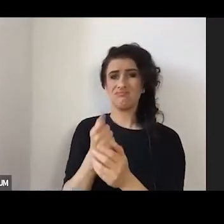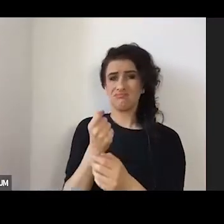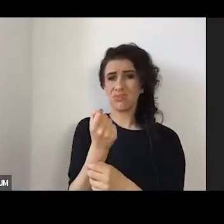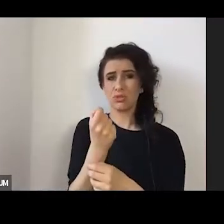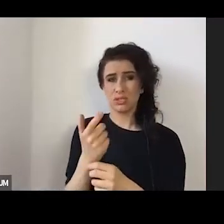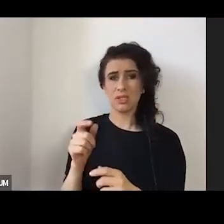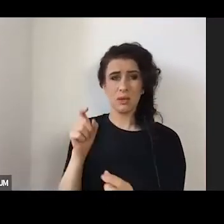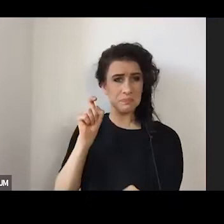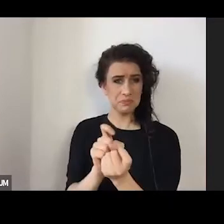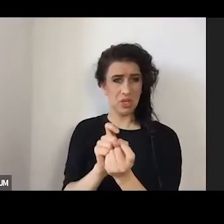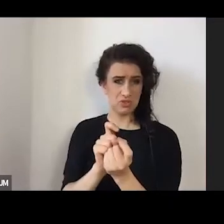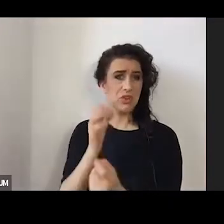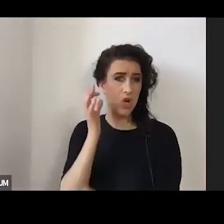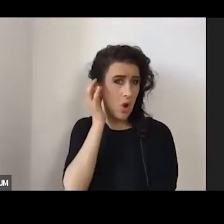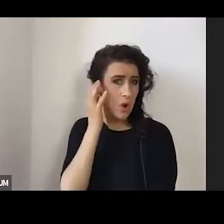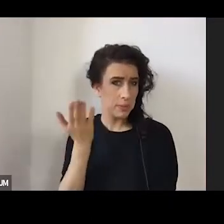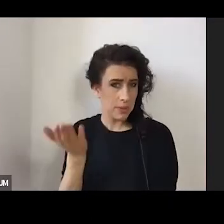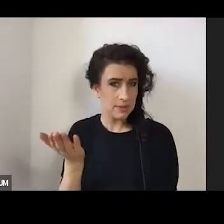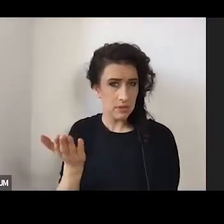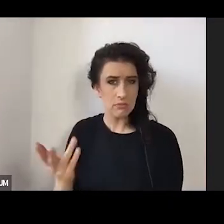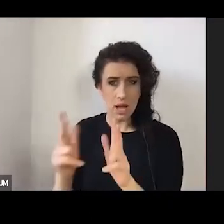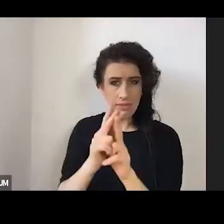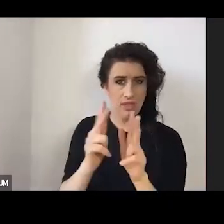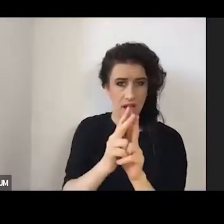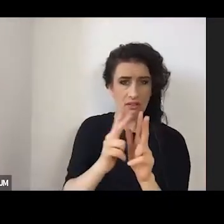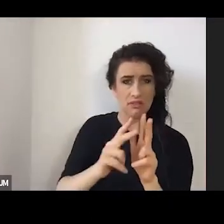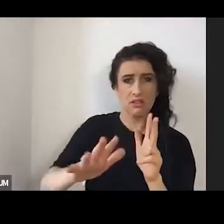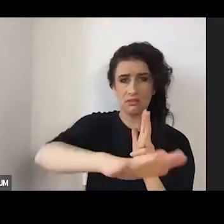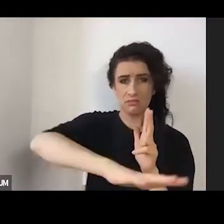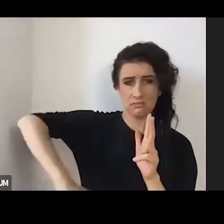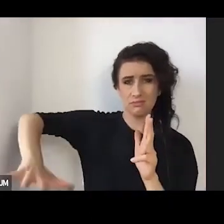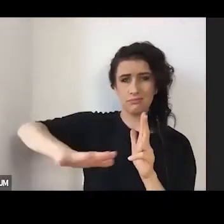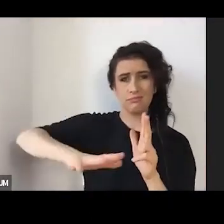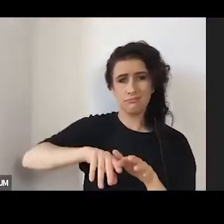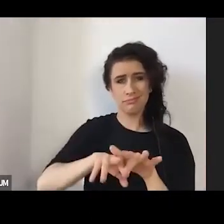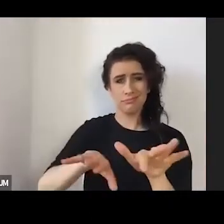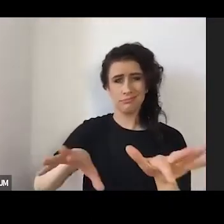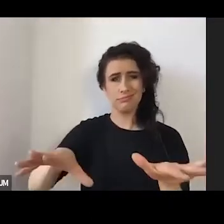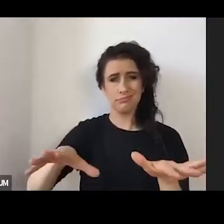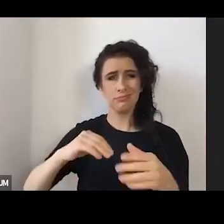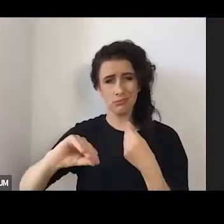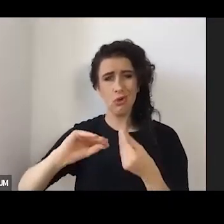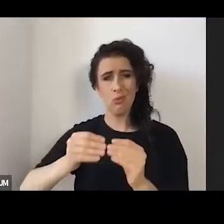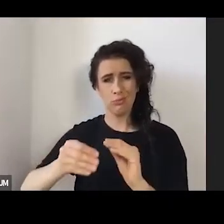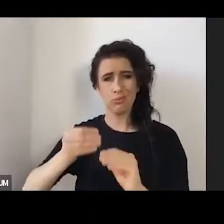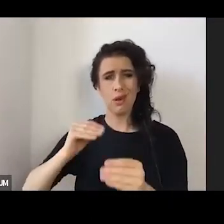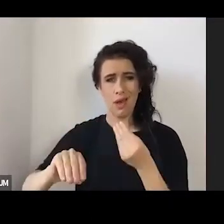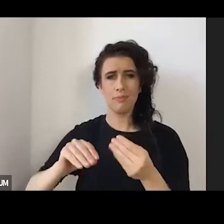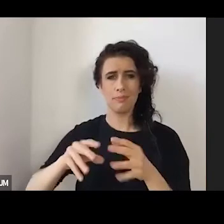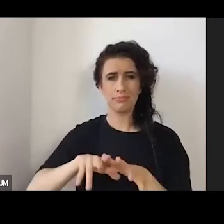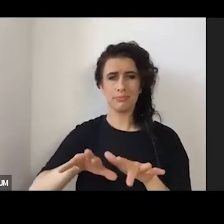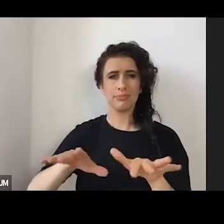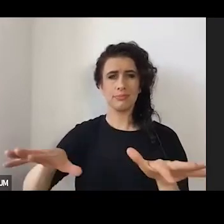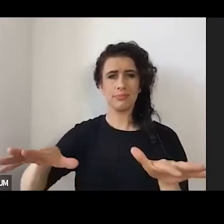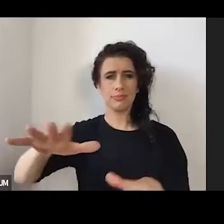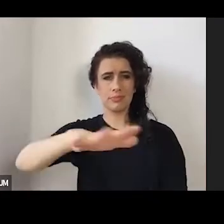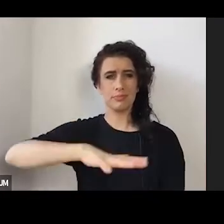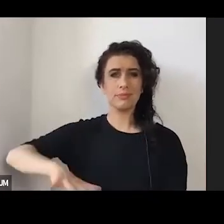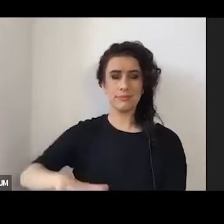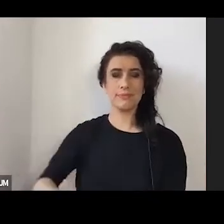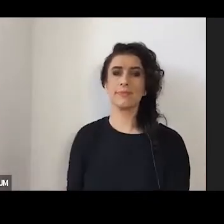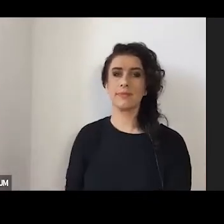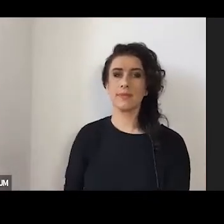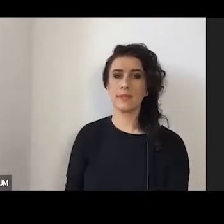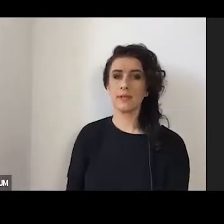is within the SDGs in the global agenda, because it's a global problem. Sure. Well,